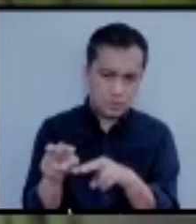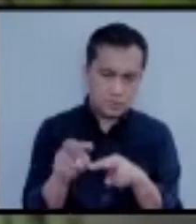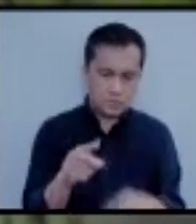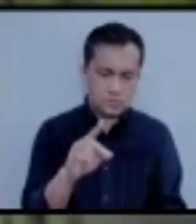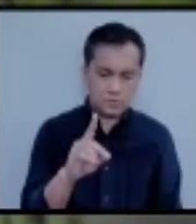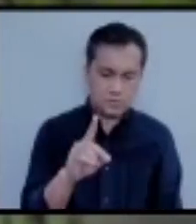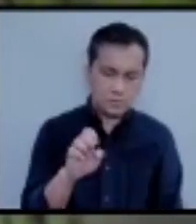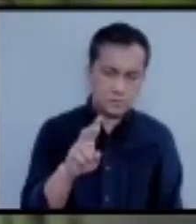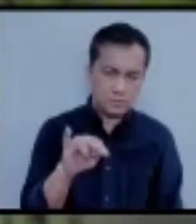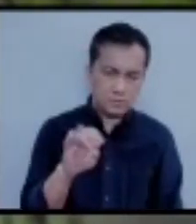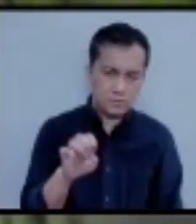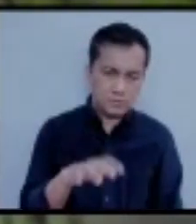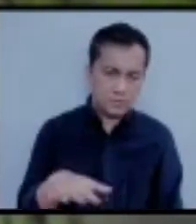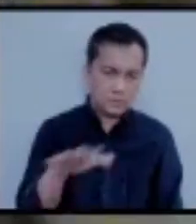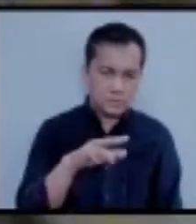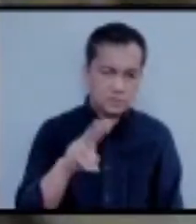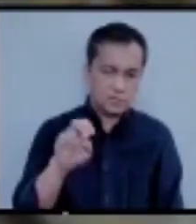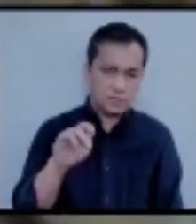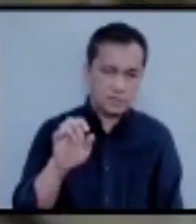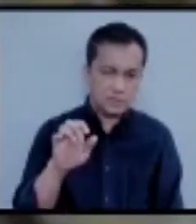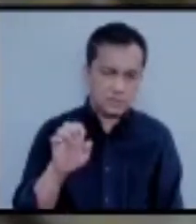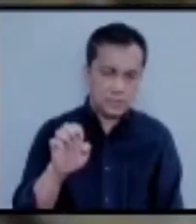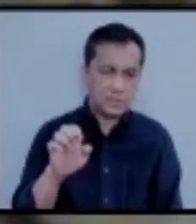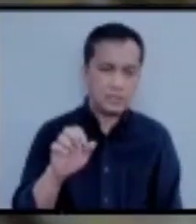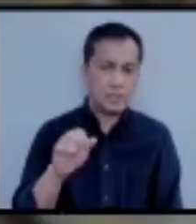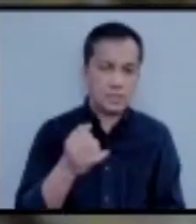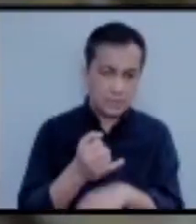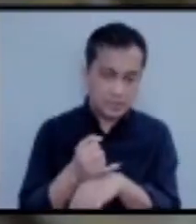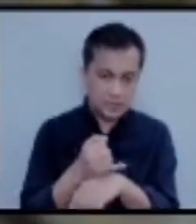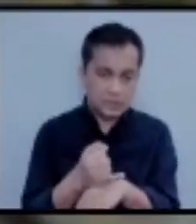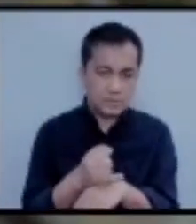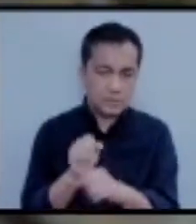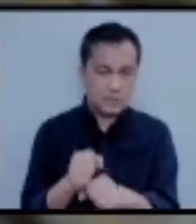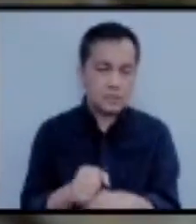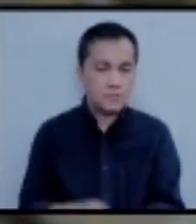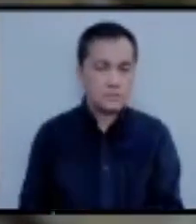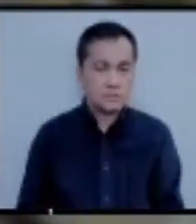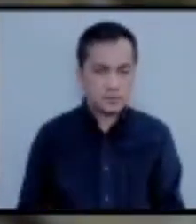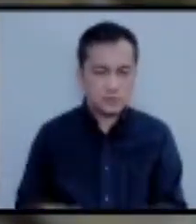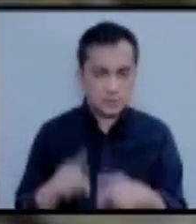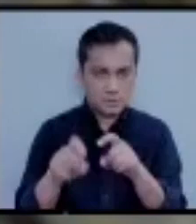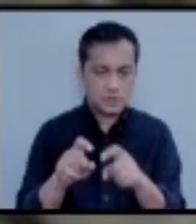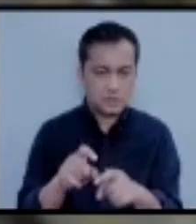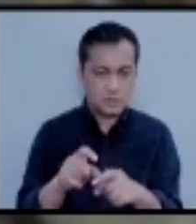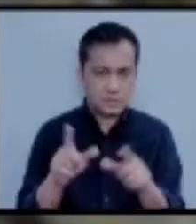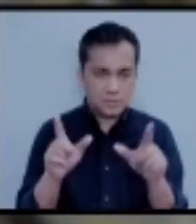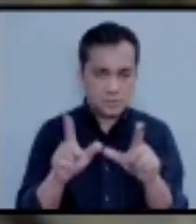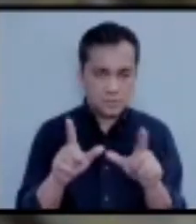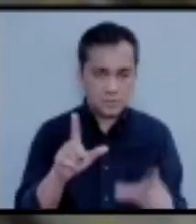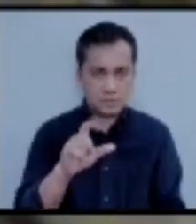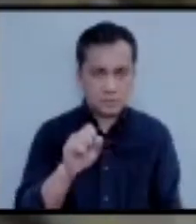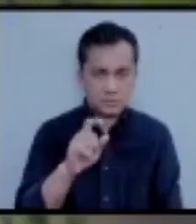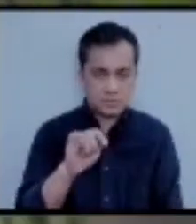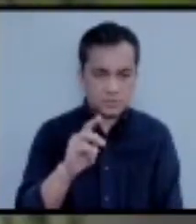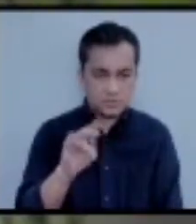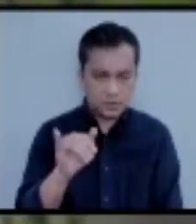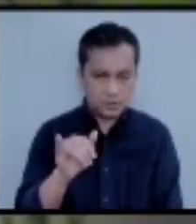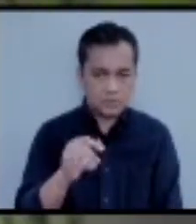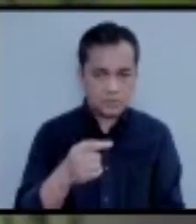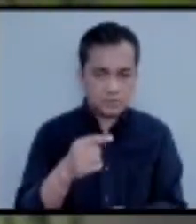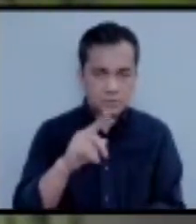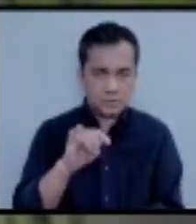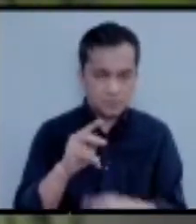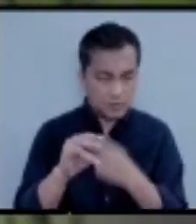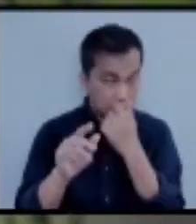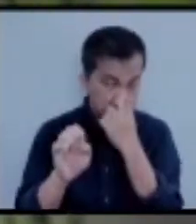entire Verde Island Passage. So we could test it for levels of salinity, temperature, effluence, which